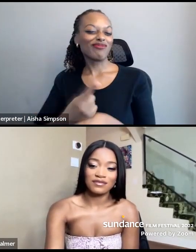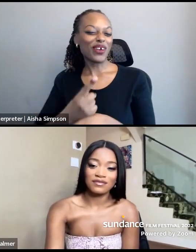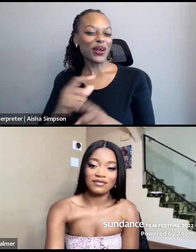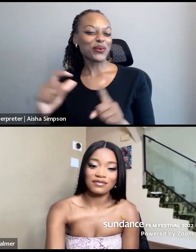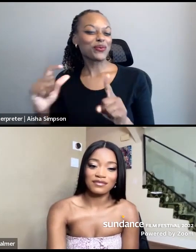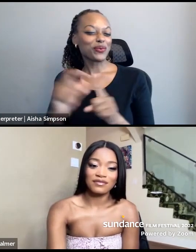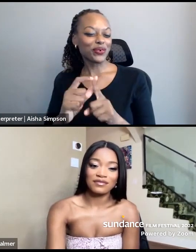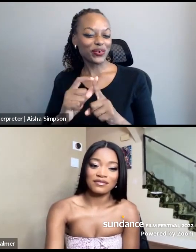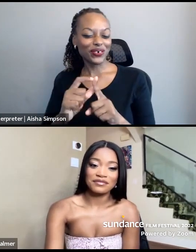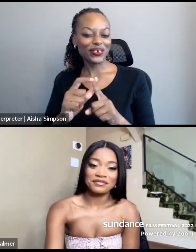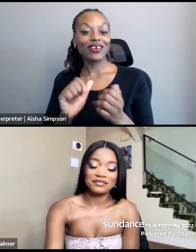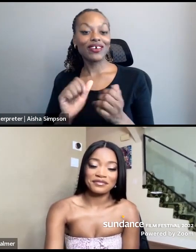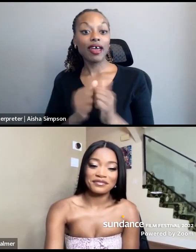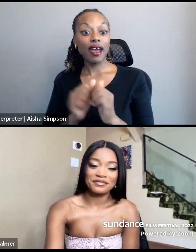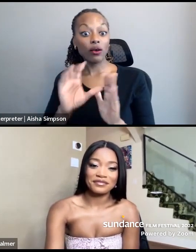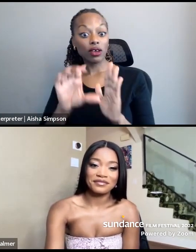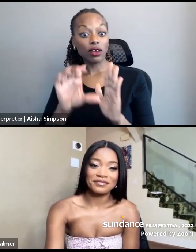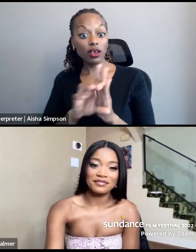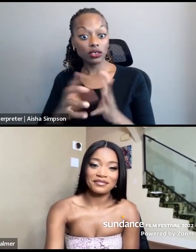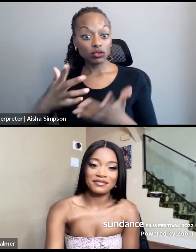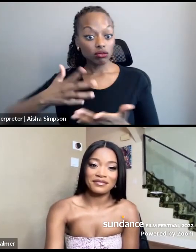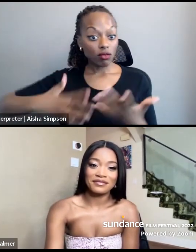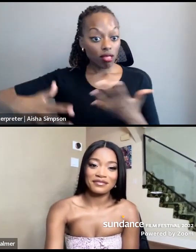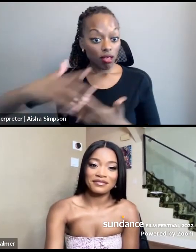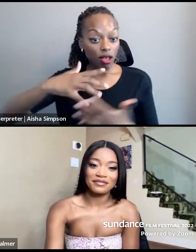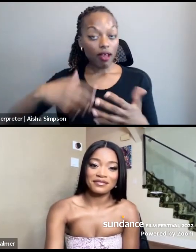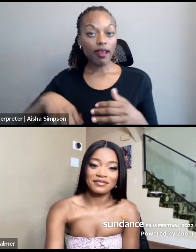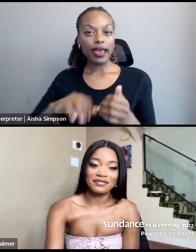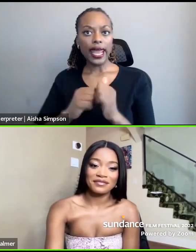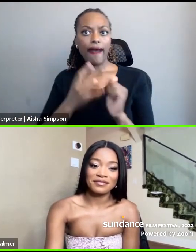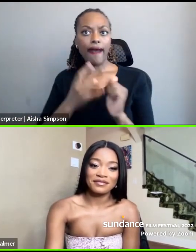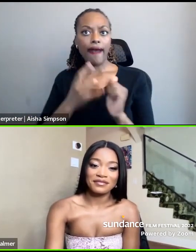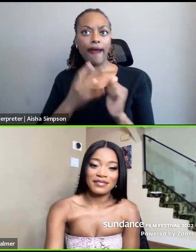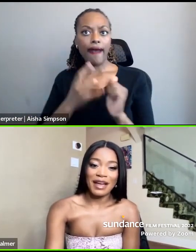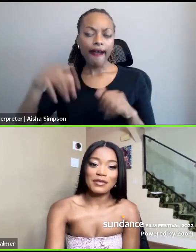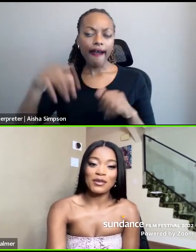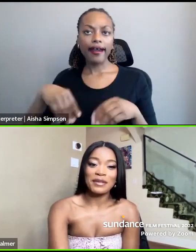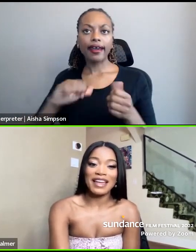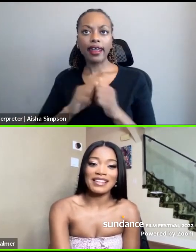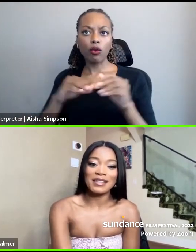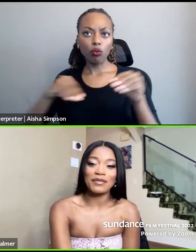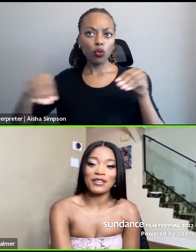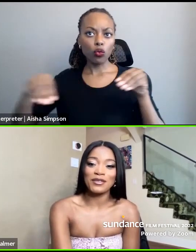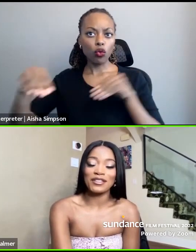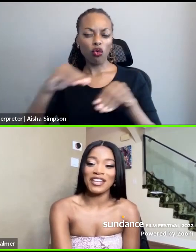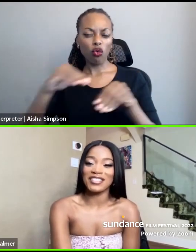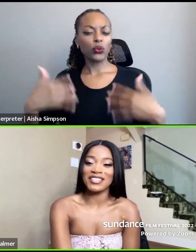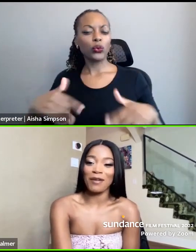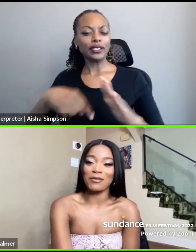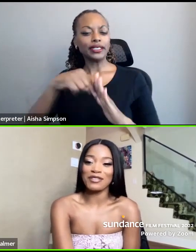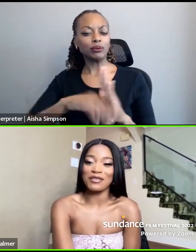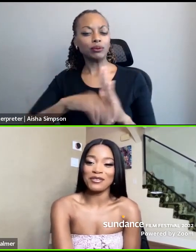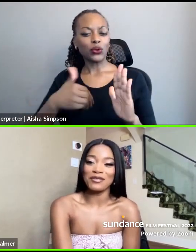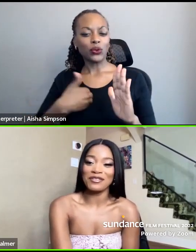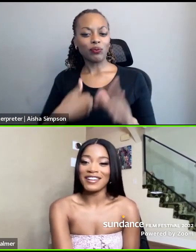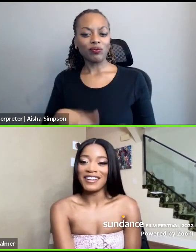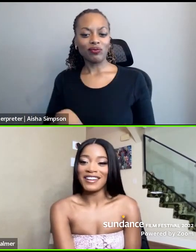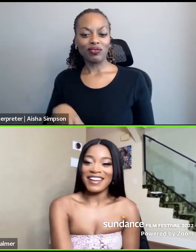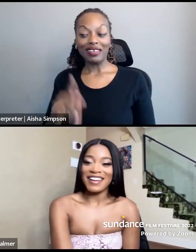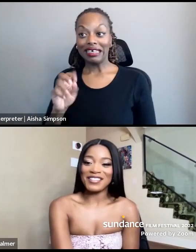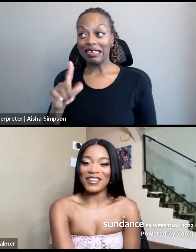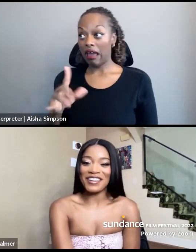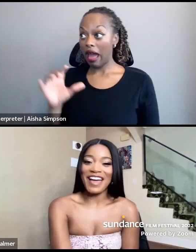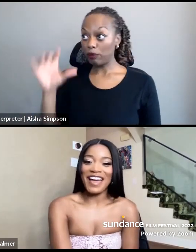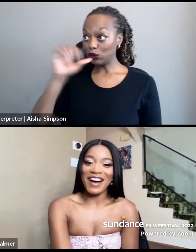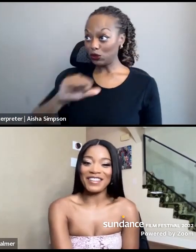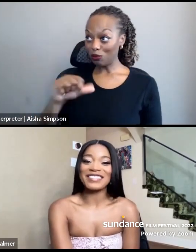characters relate to each other, but even the way it's lit, the way they move. I'm assuming it has something to do with Cha Cha Real Smooth.